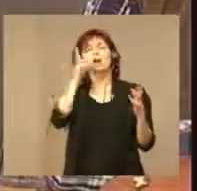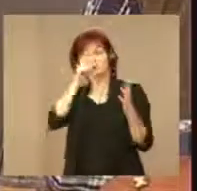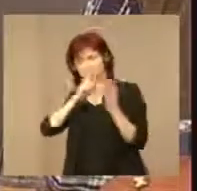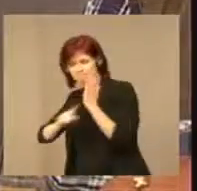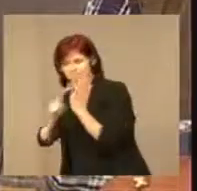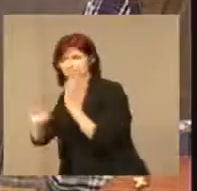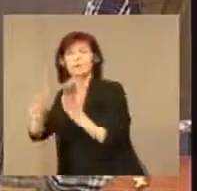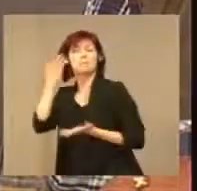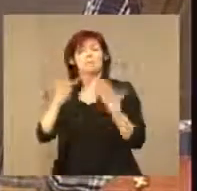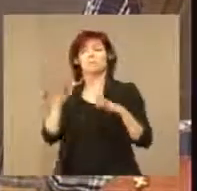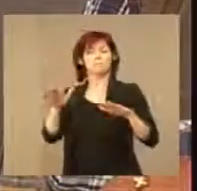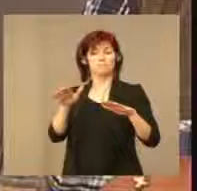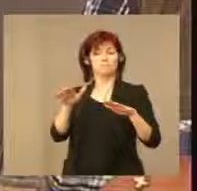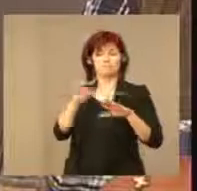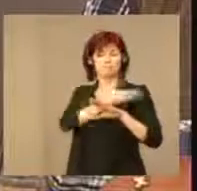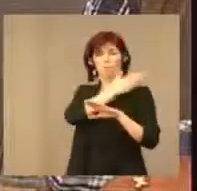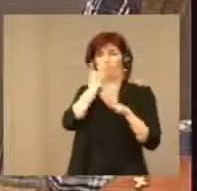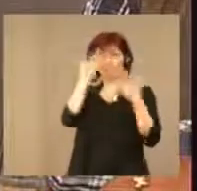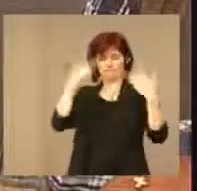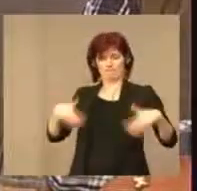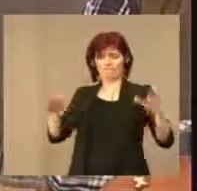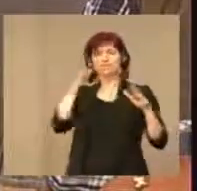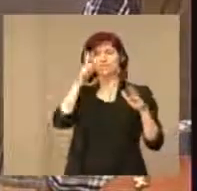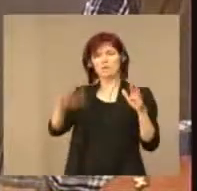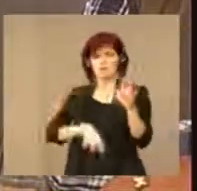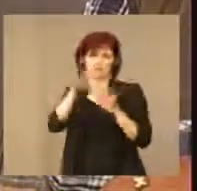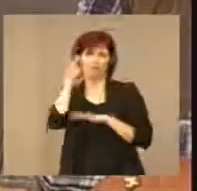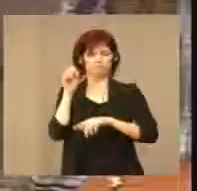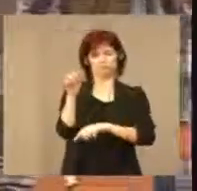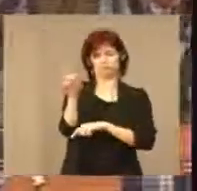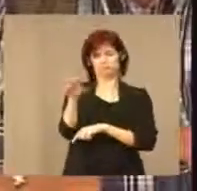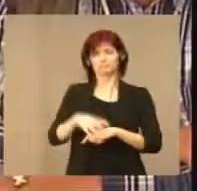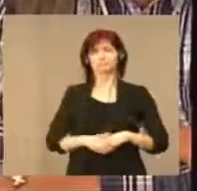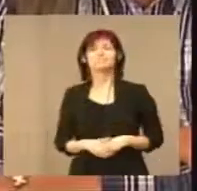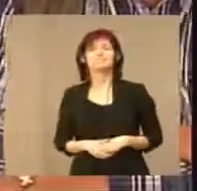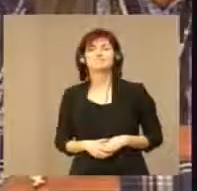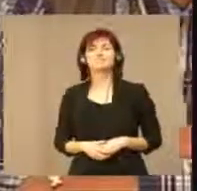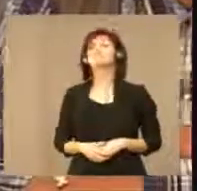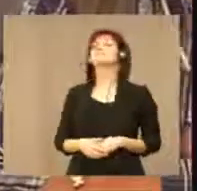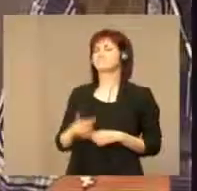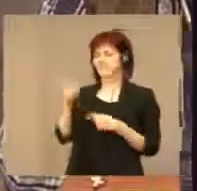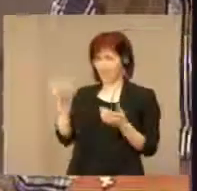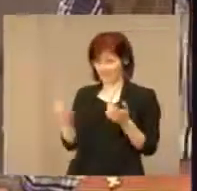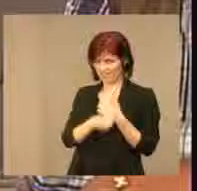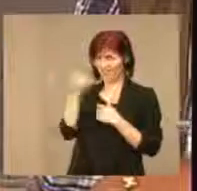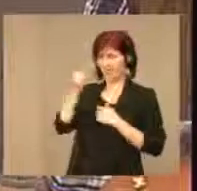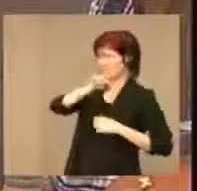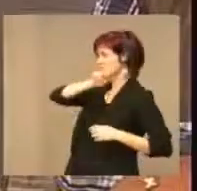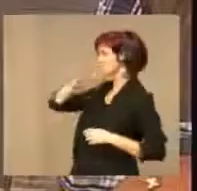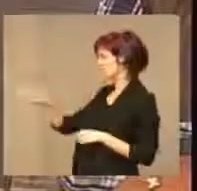for you before I go. Okay. Okay. Thank you. Thanks. We have another question for you. Great. I knew that.